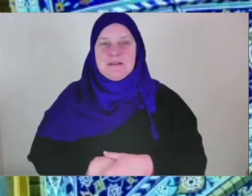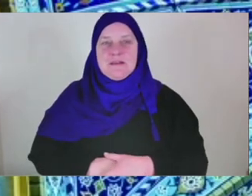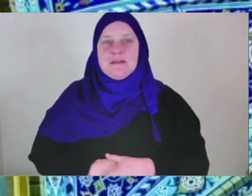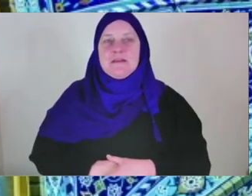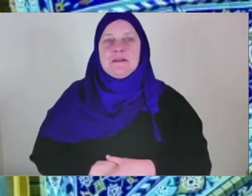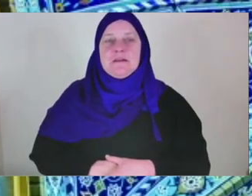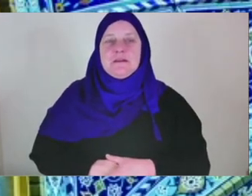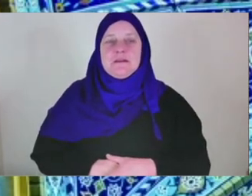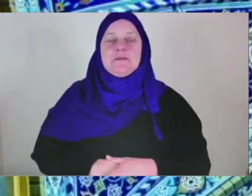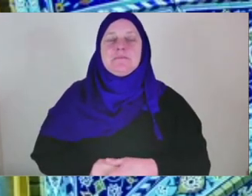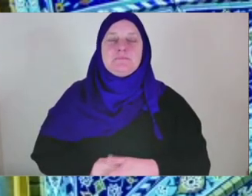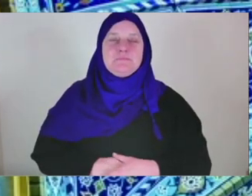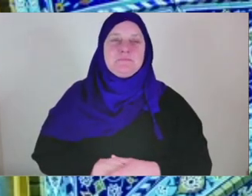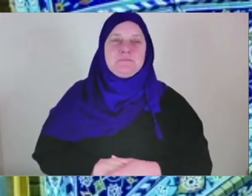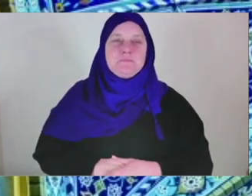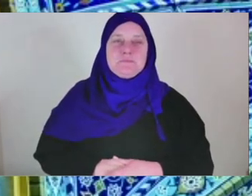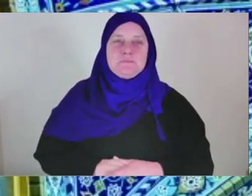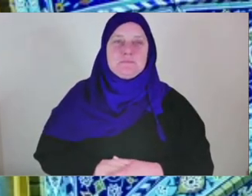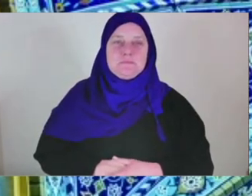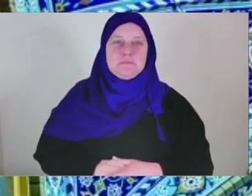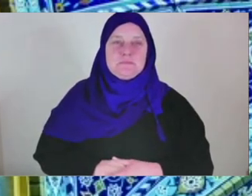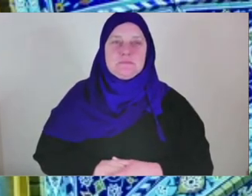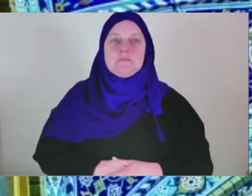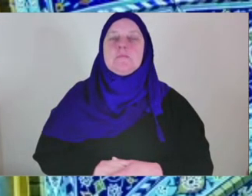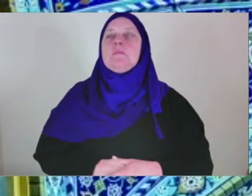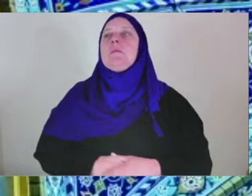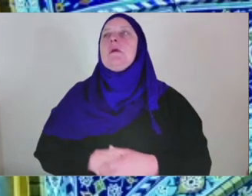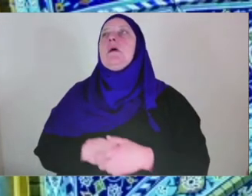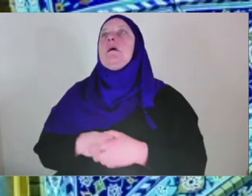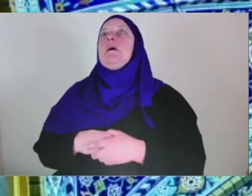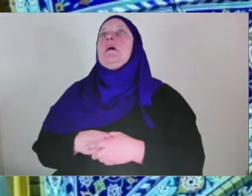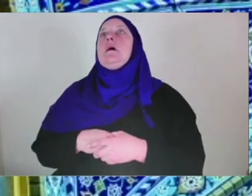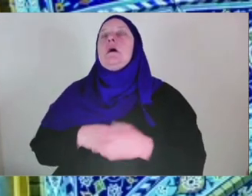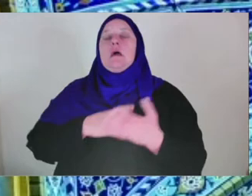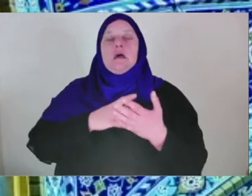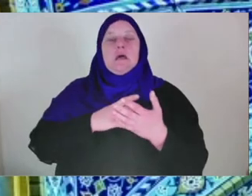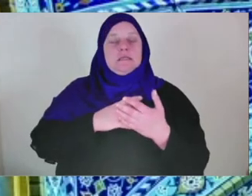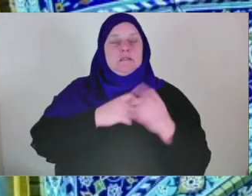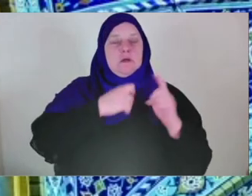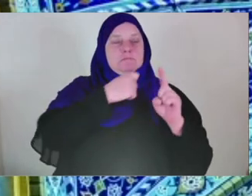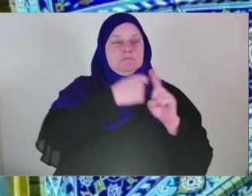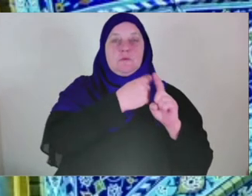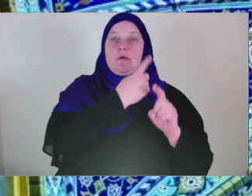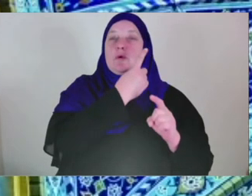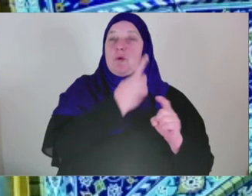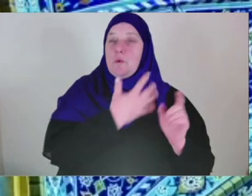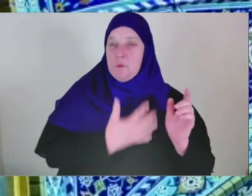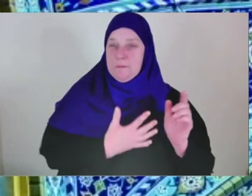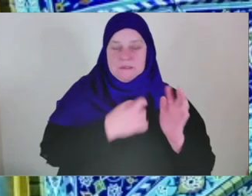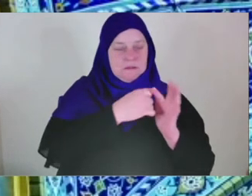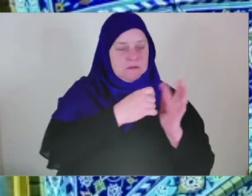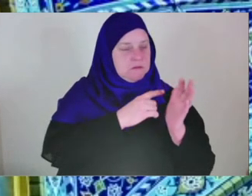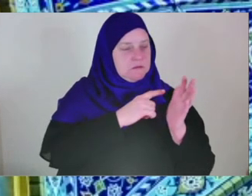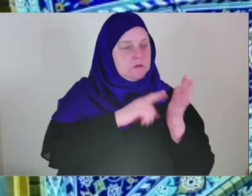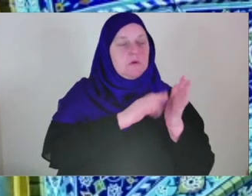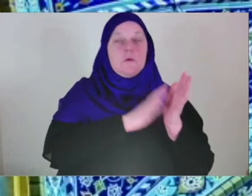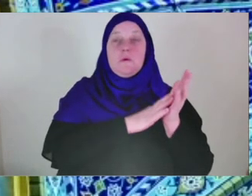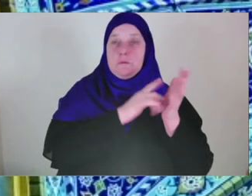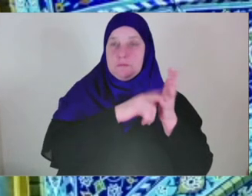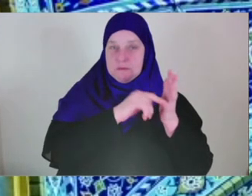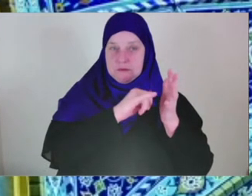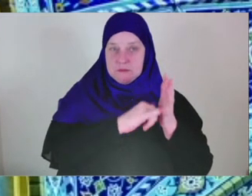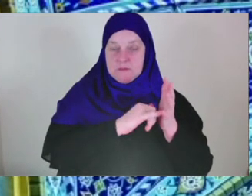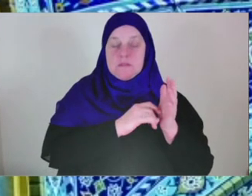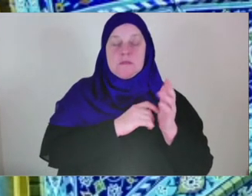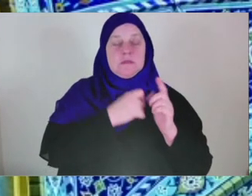an hadana Allah. Khums and zakat are part of Islam and not only Islam, all divine